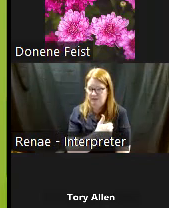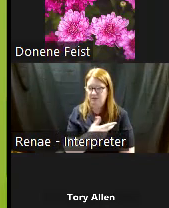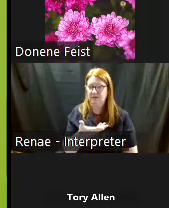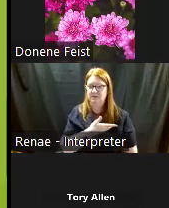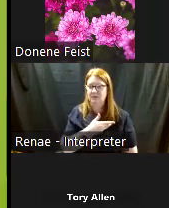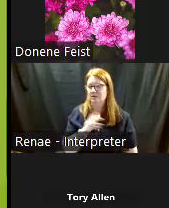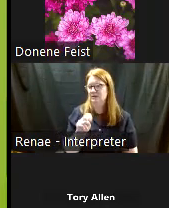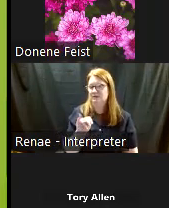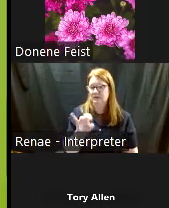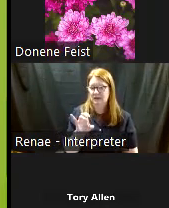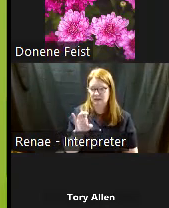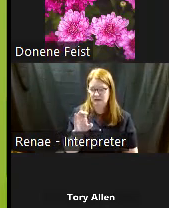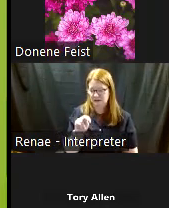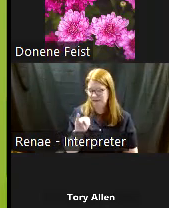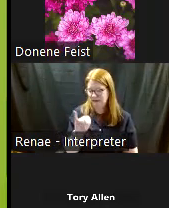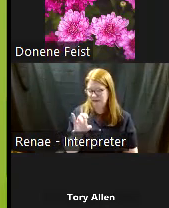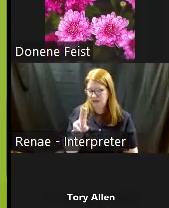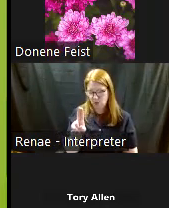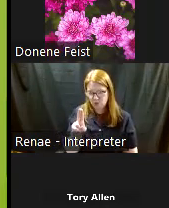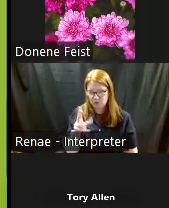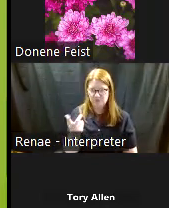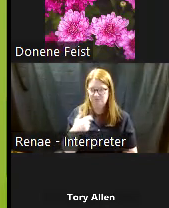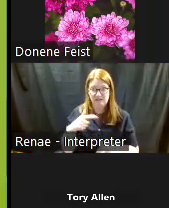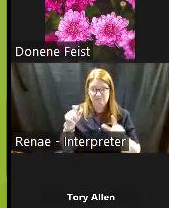the NICU, did testing right in the NICU. So